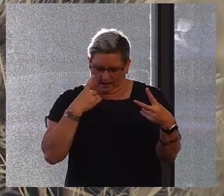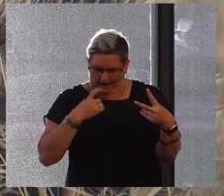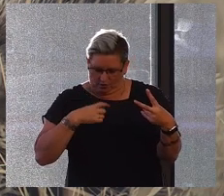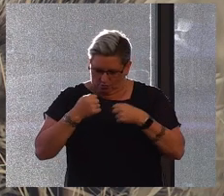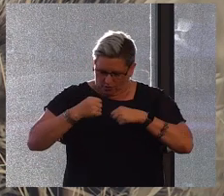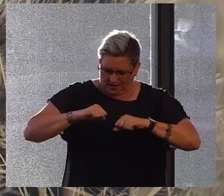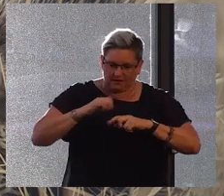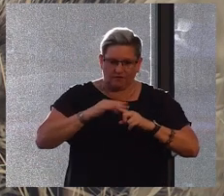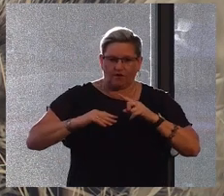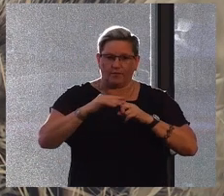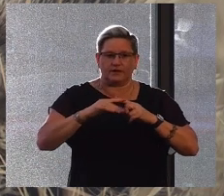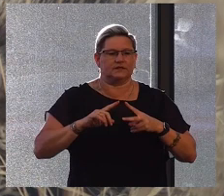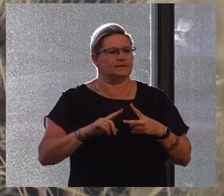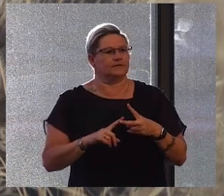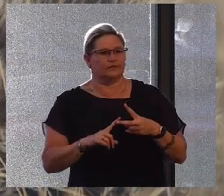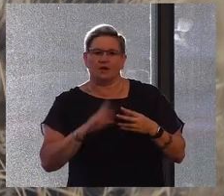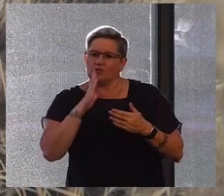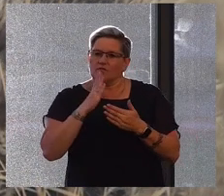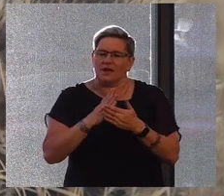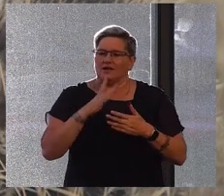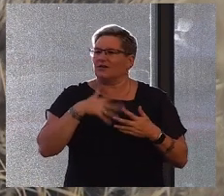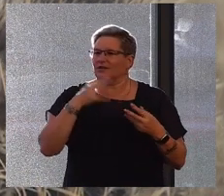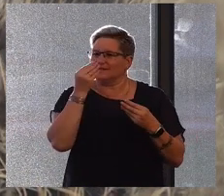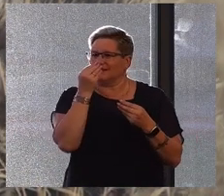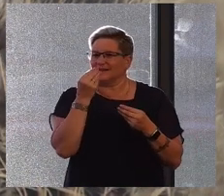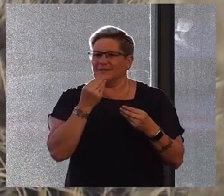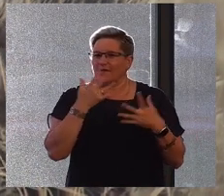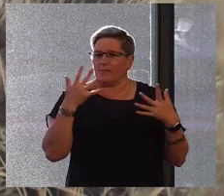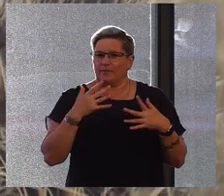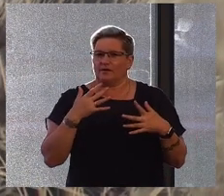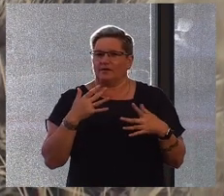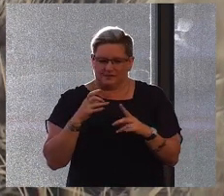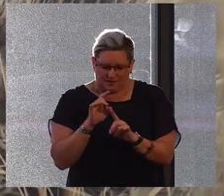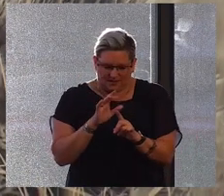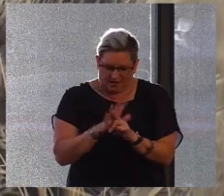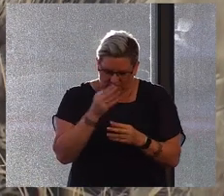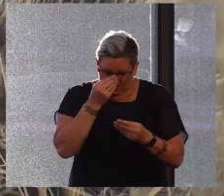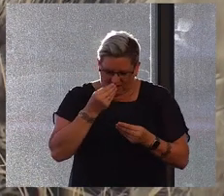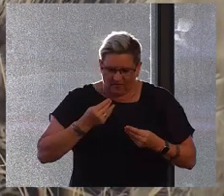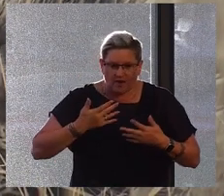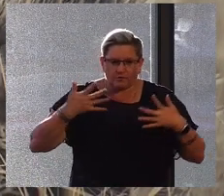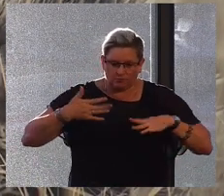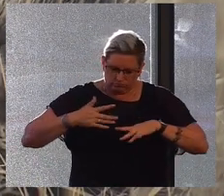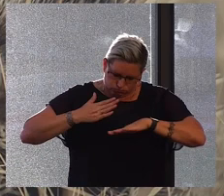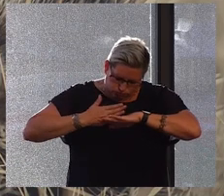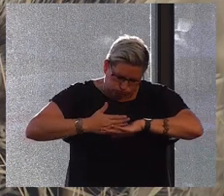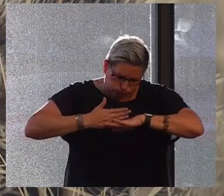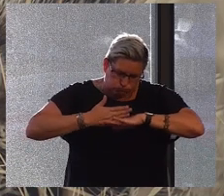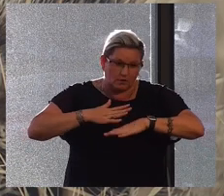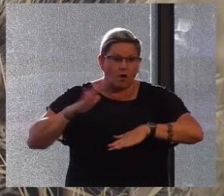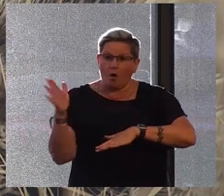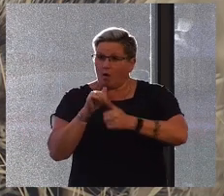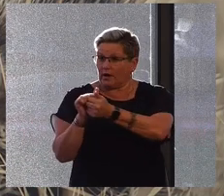environment. It's really a selfless, altruistic motive, and they're all absolutely committed to working in